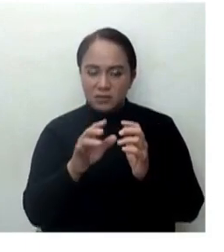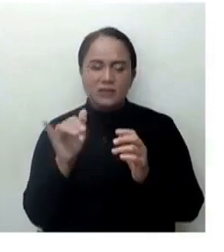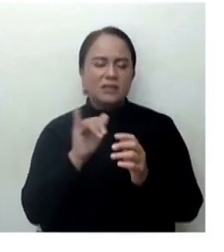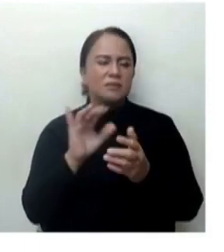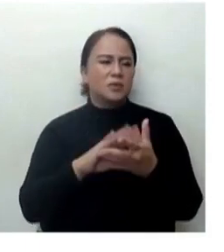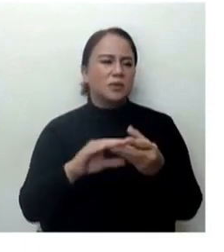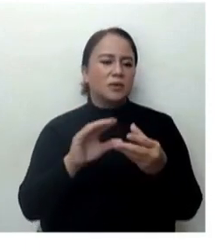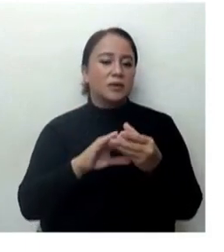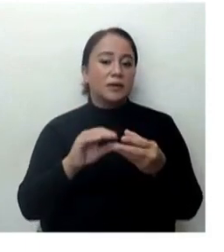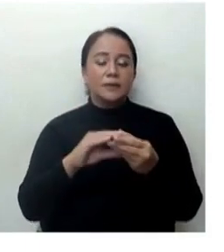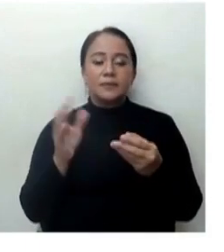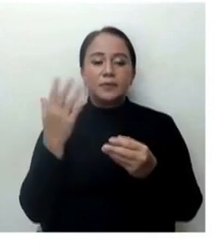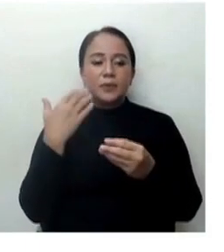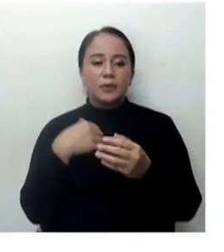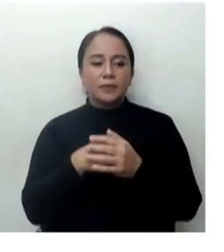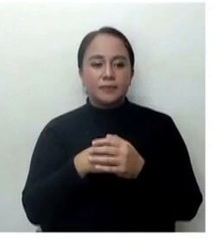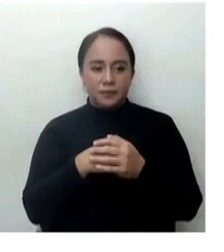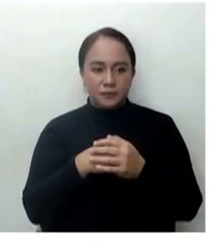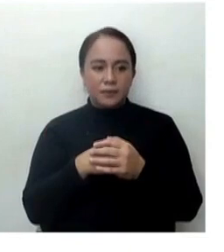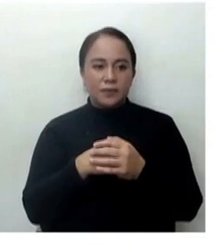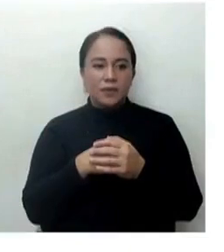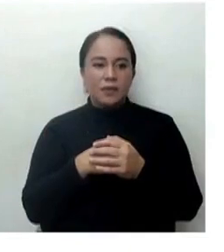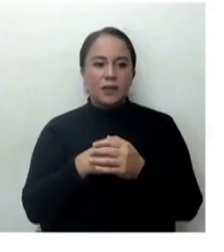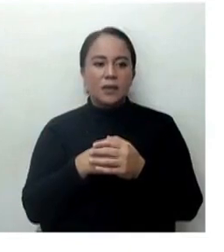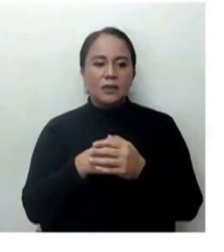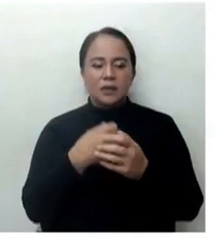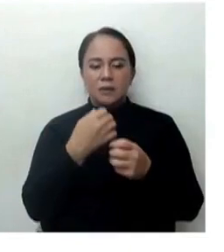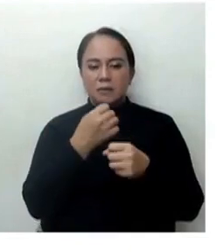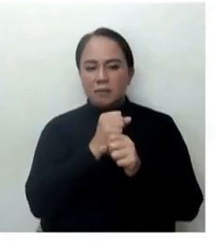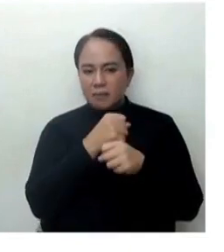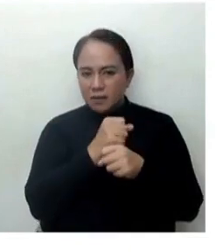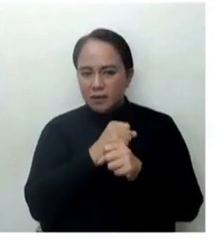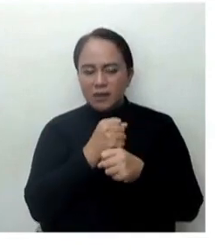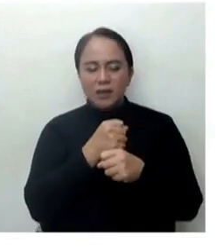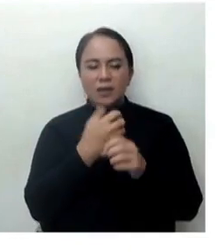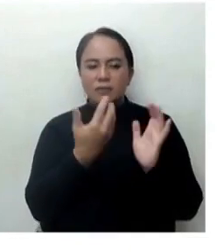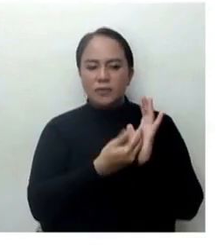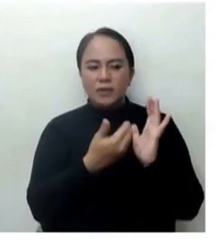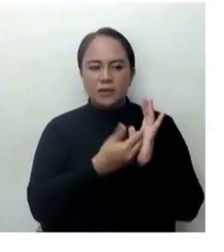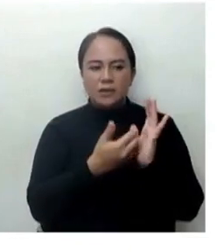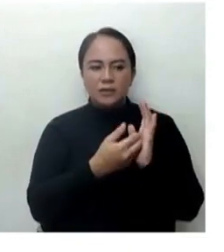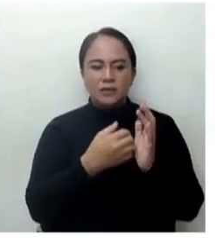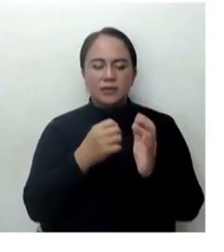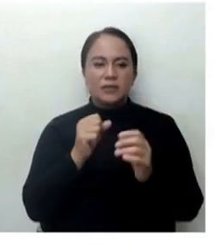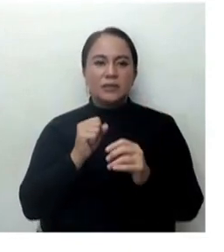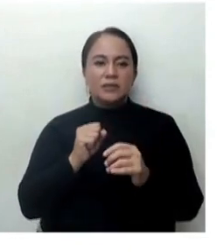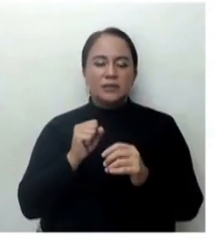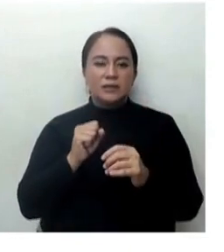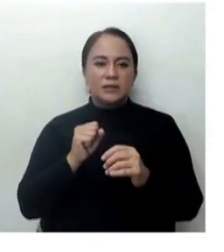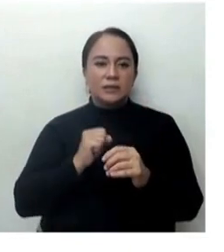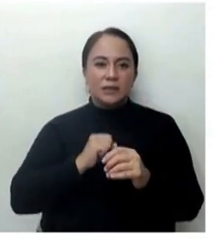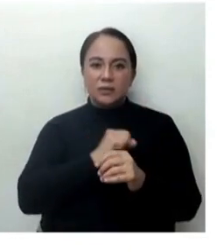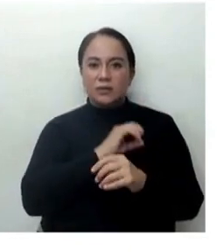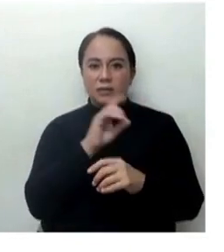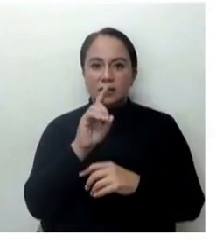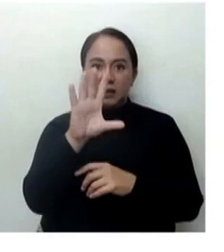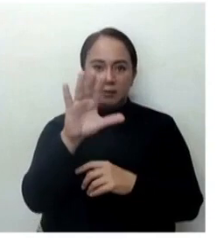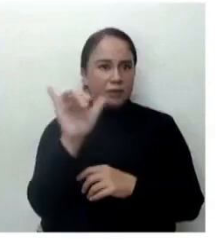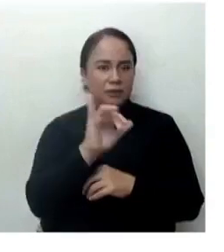when there were manufactured evidence in the case of Senator Laya de Lima. It was the POW officers as